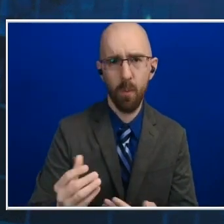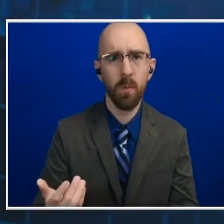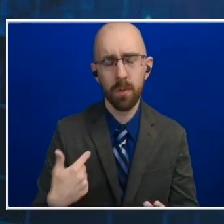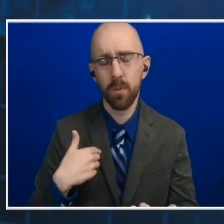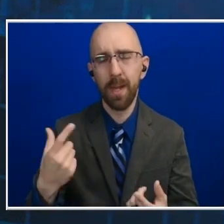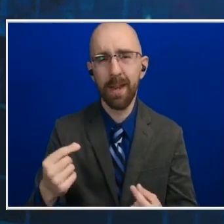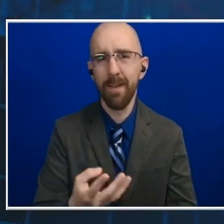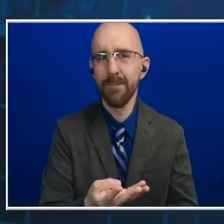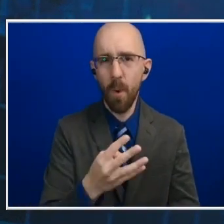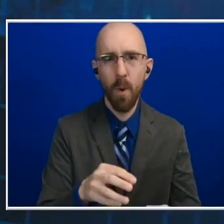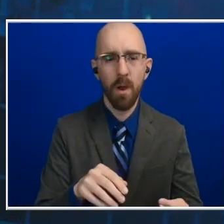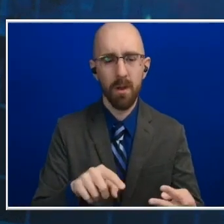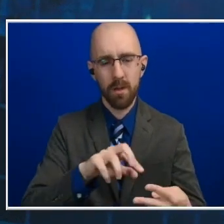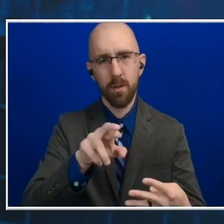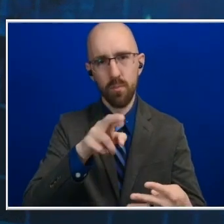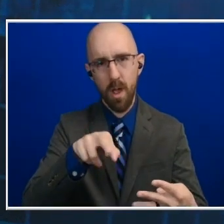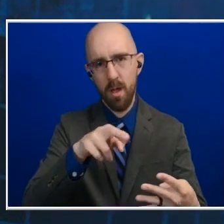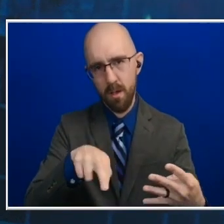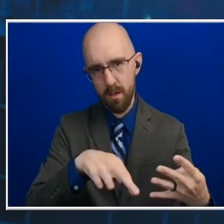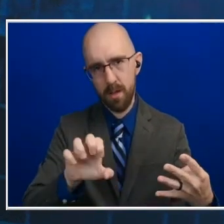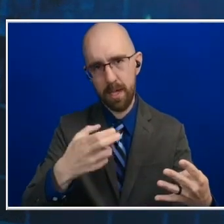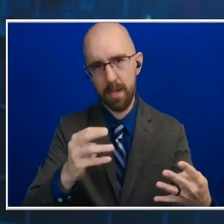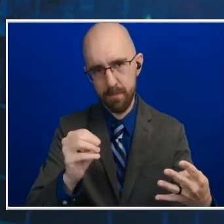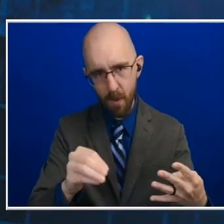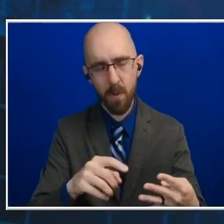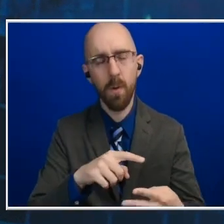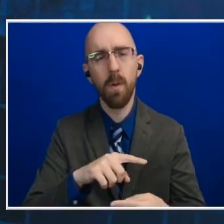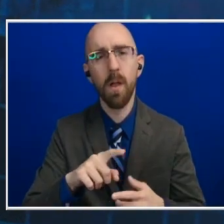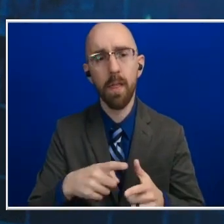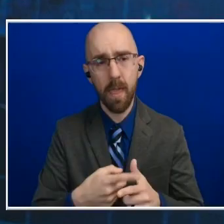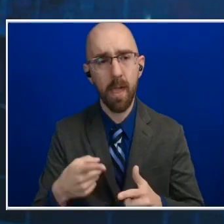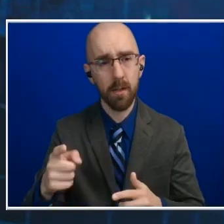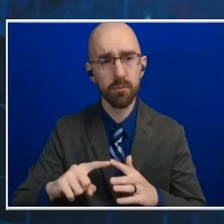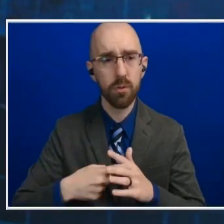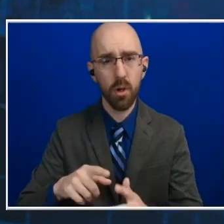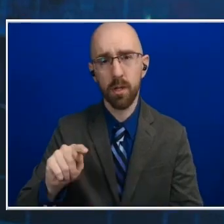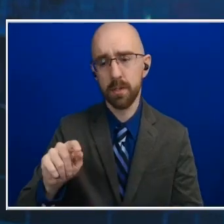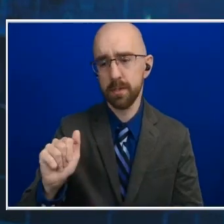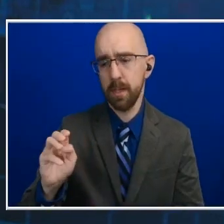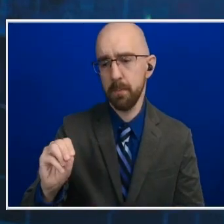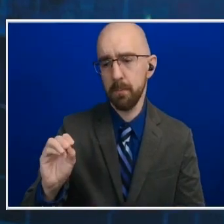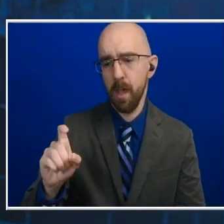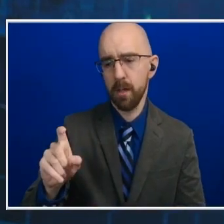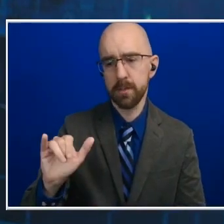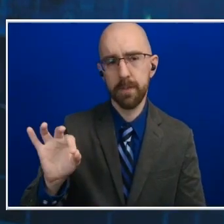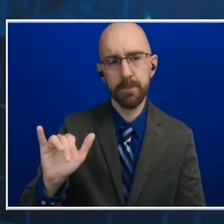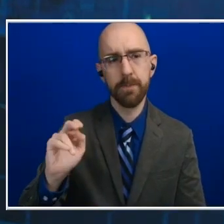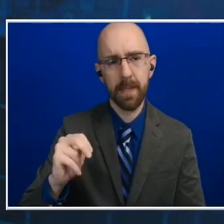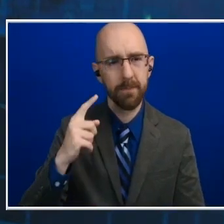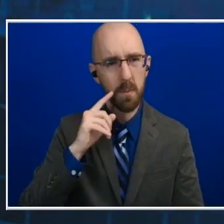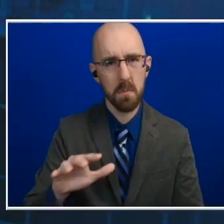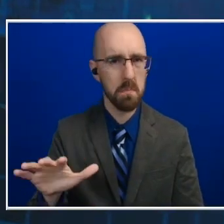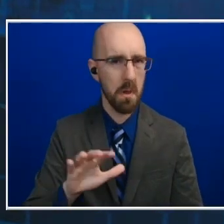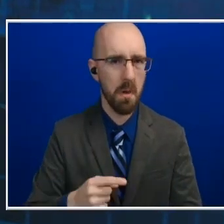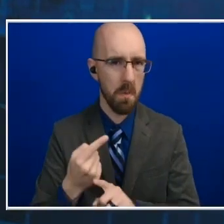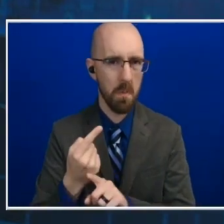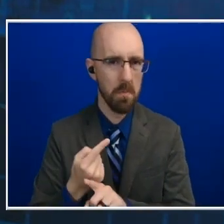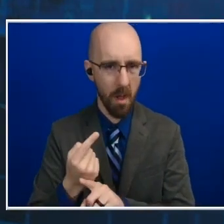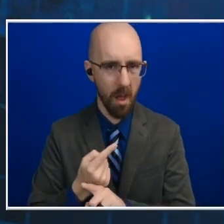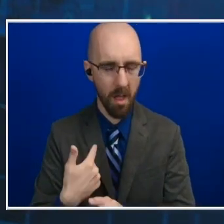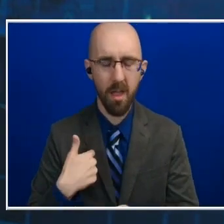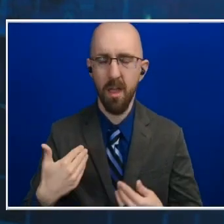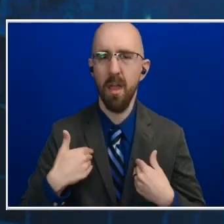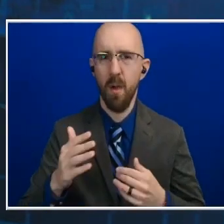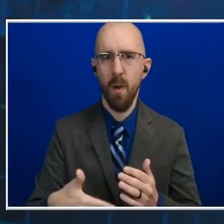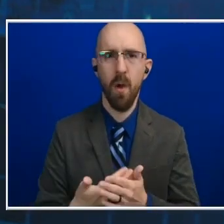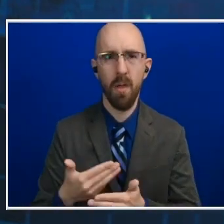chemotherapy. And then they started me on tamoxifen. I was on tamoxifen for about a month. I had all the side effects, the hot